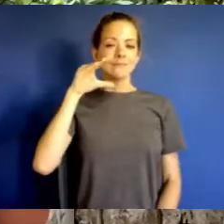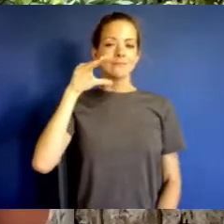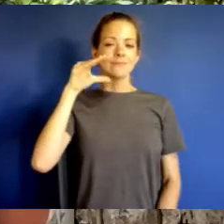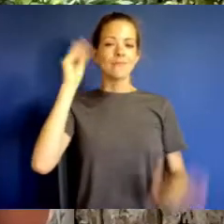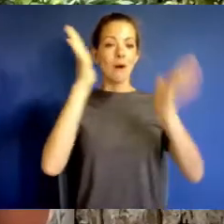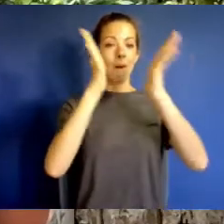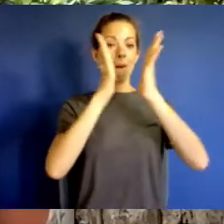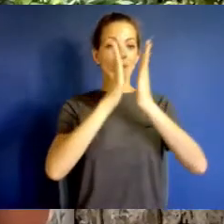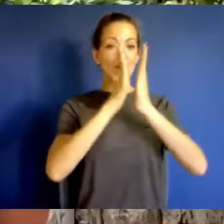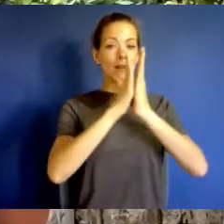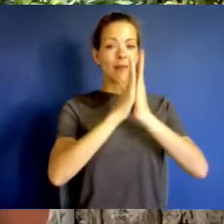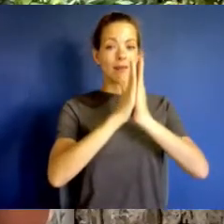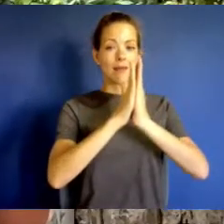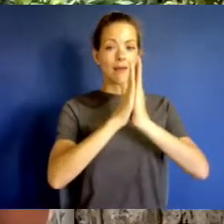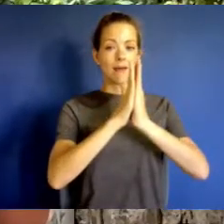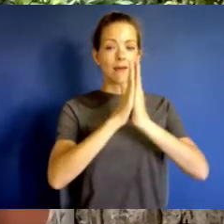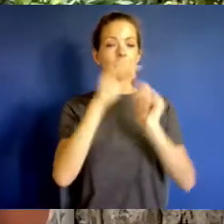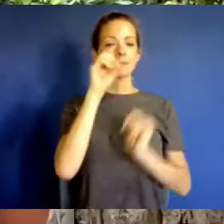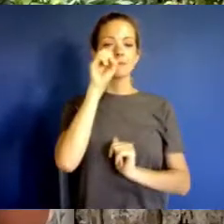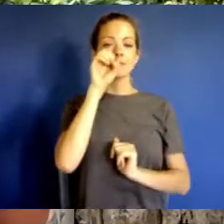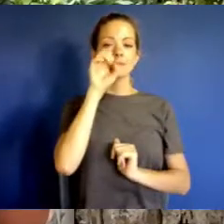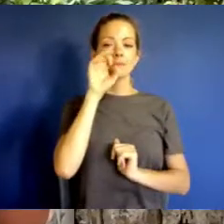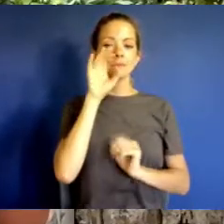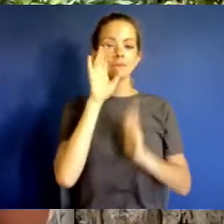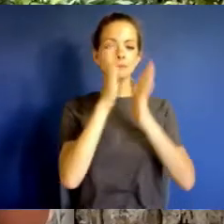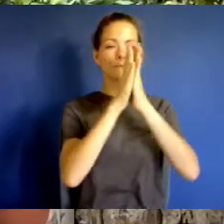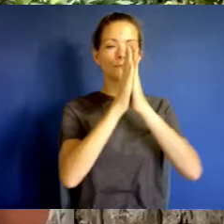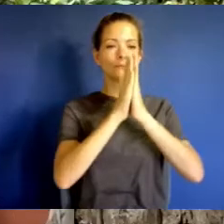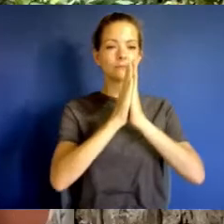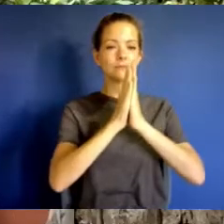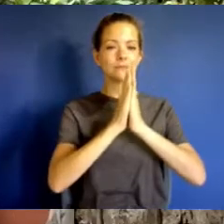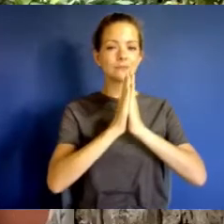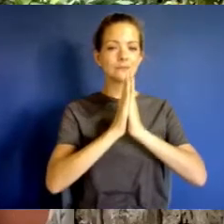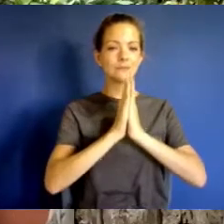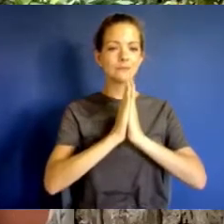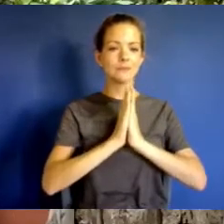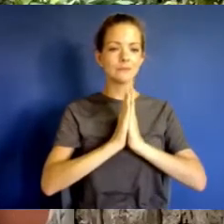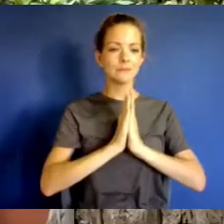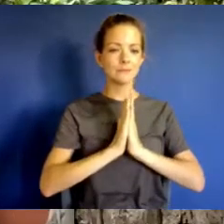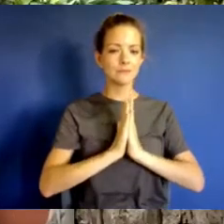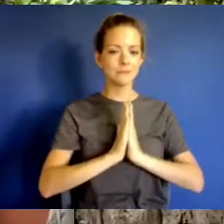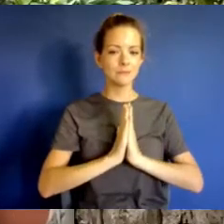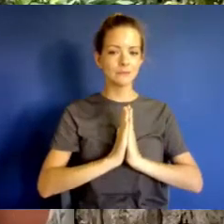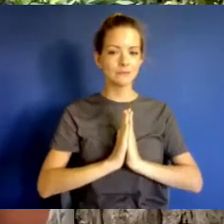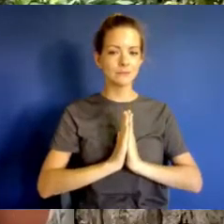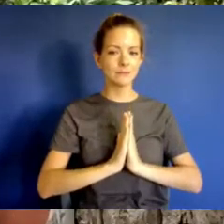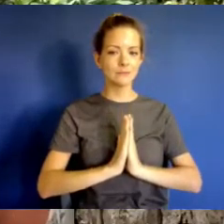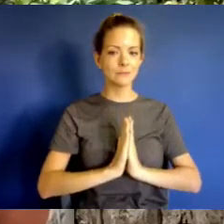Bring your palms together, and as you exhale, bring them down towards your heart.